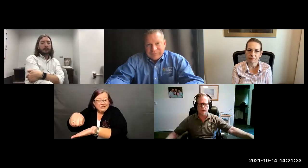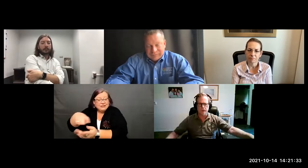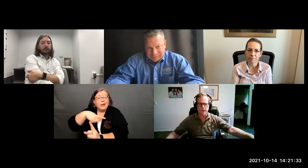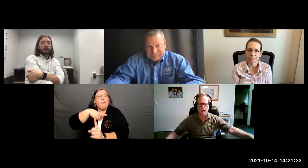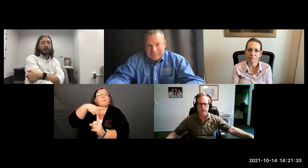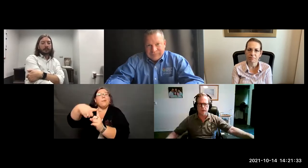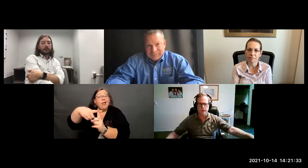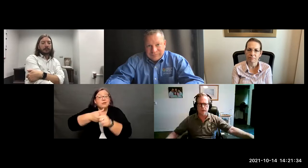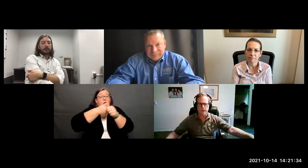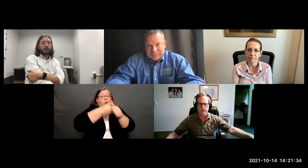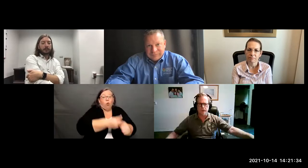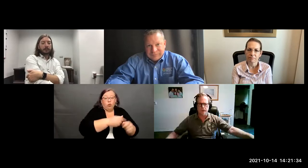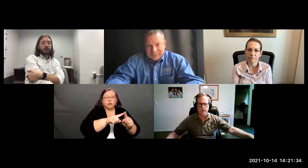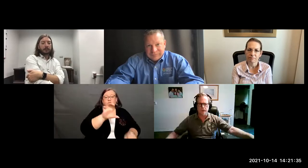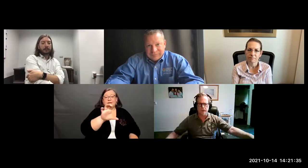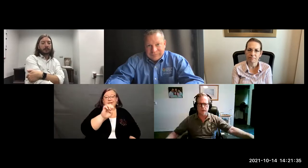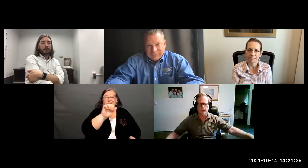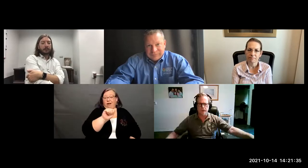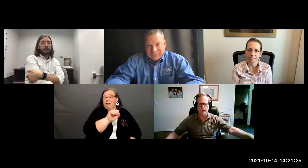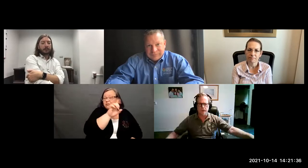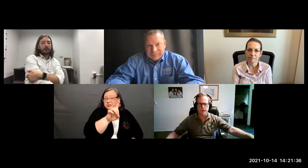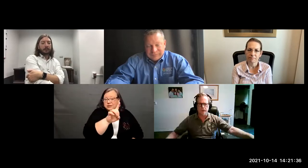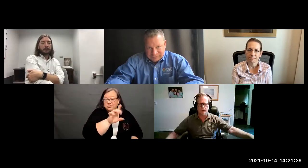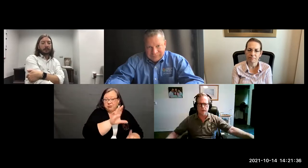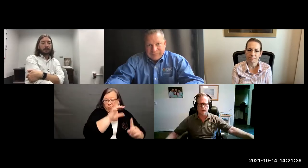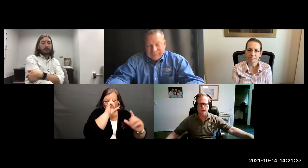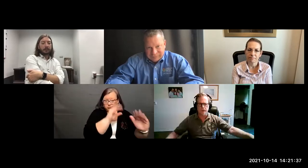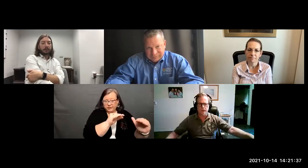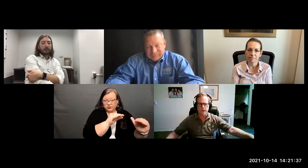we would want to know that